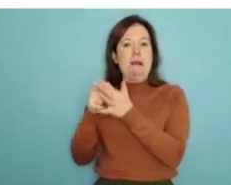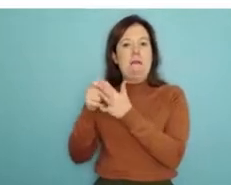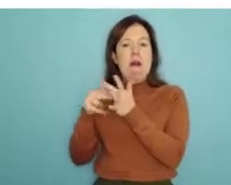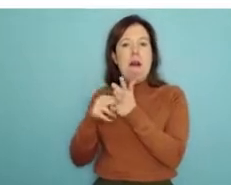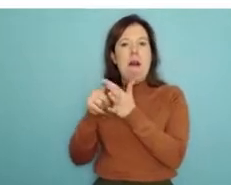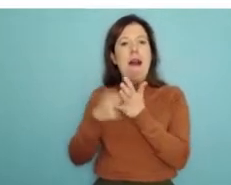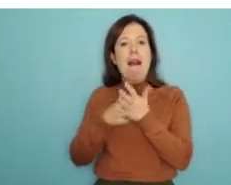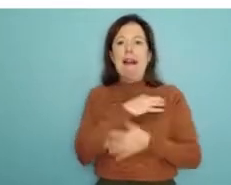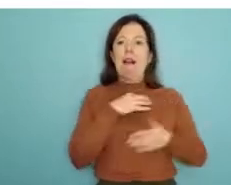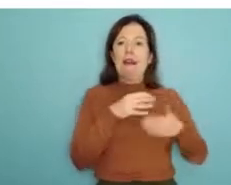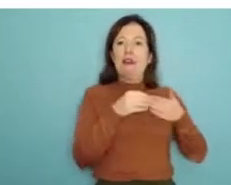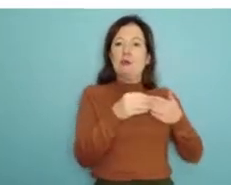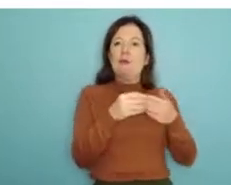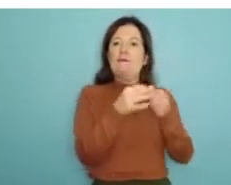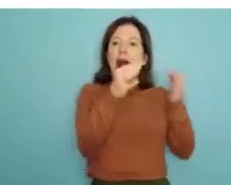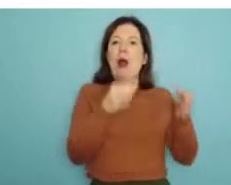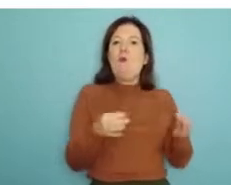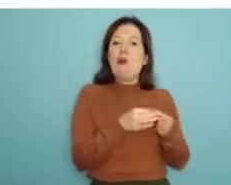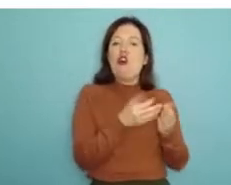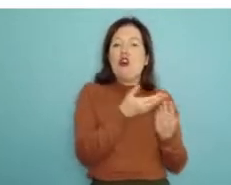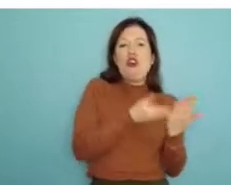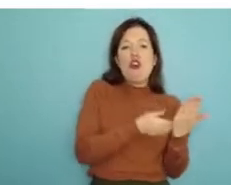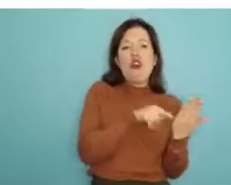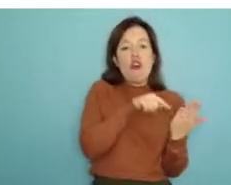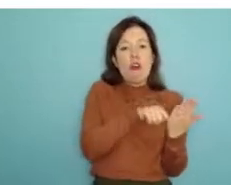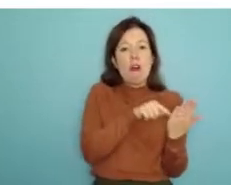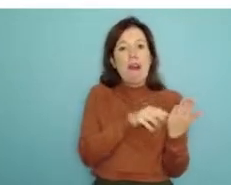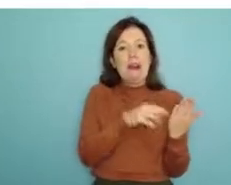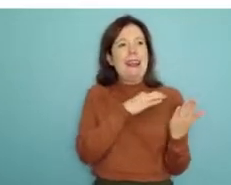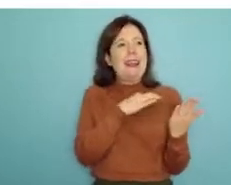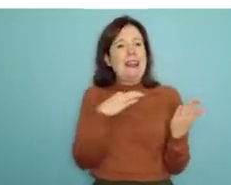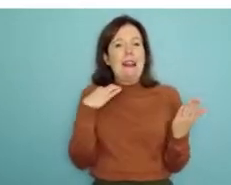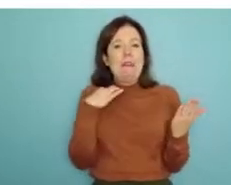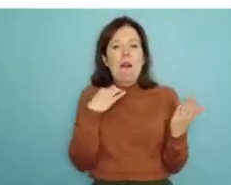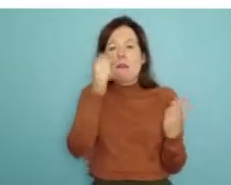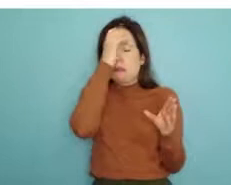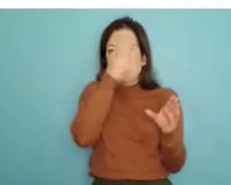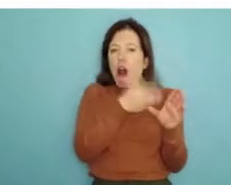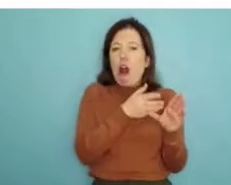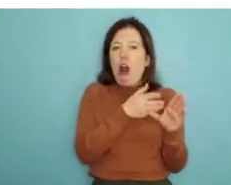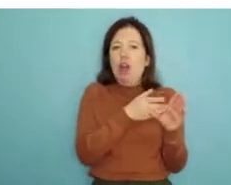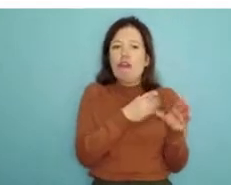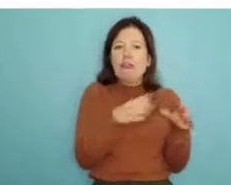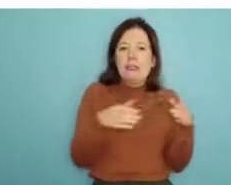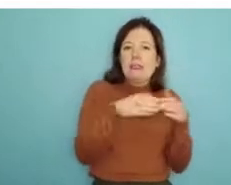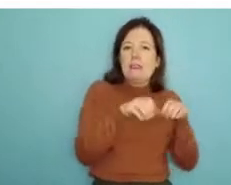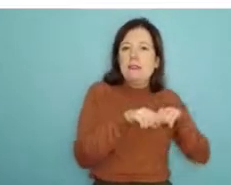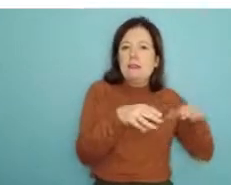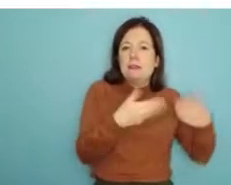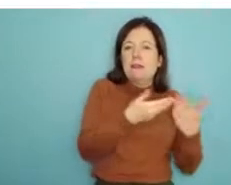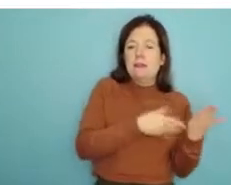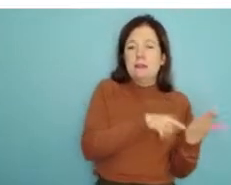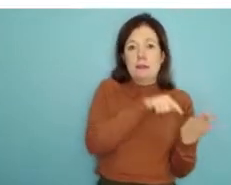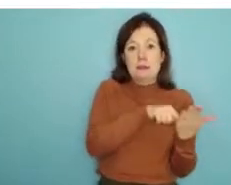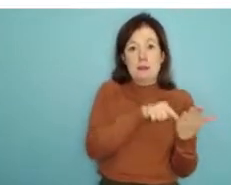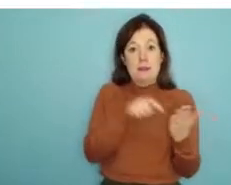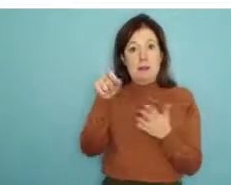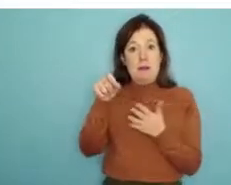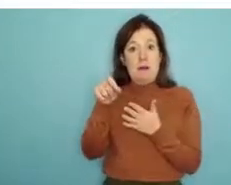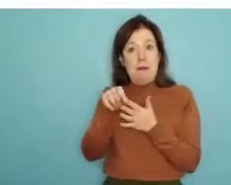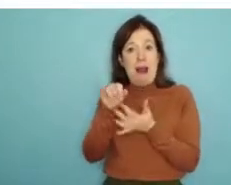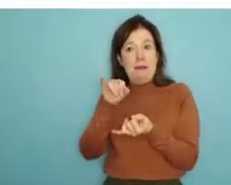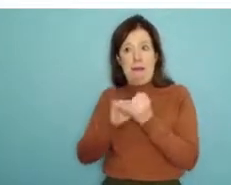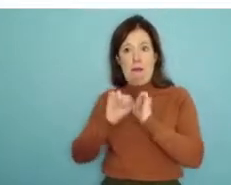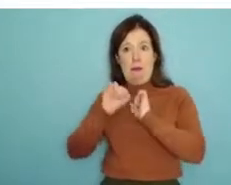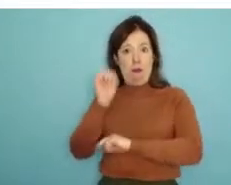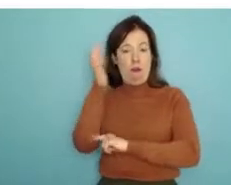development framework that the Division of Clinical Psychology had published. But her workshop spoke about